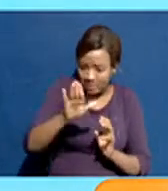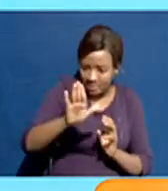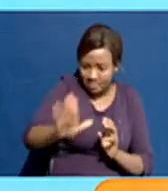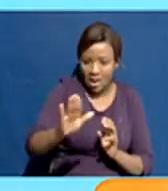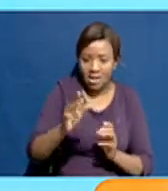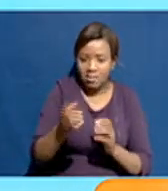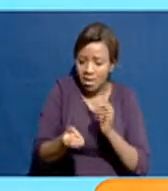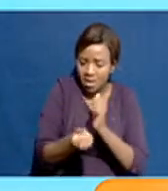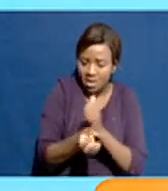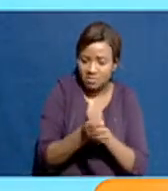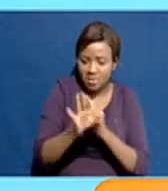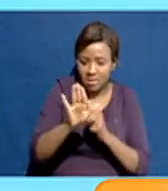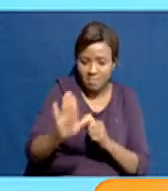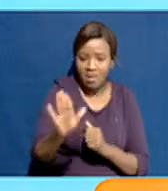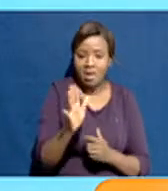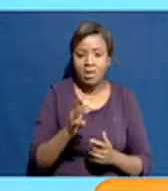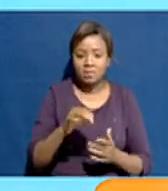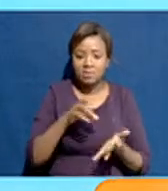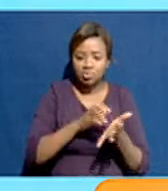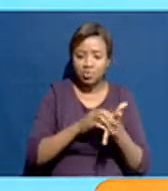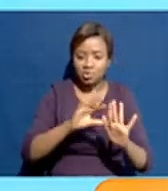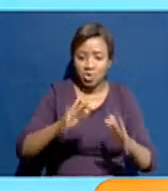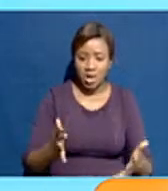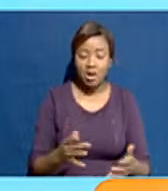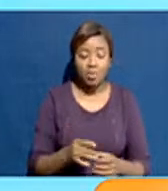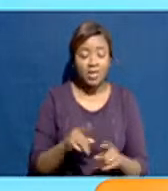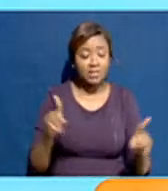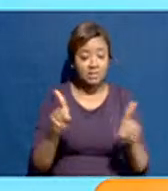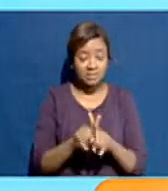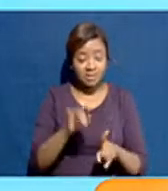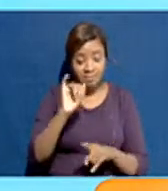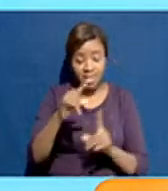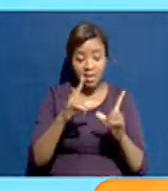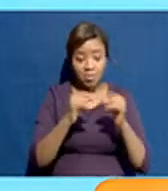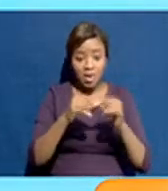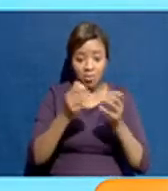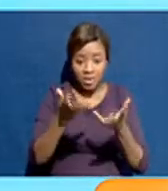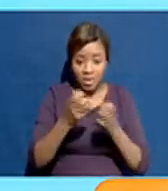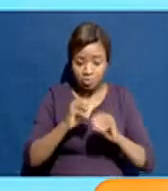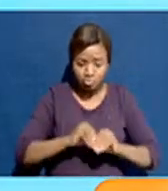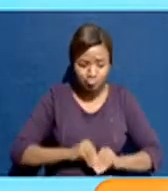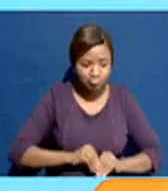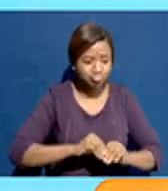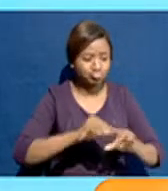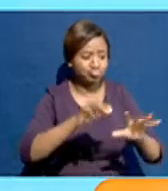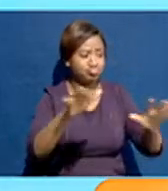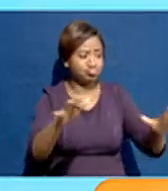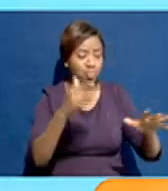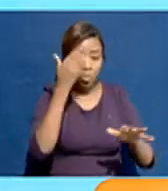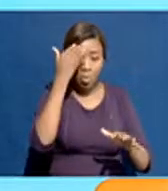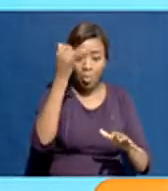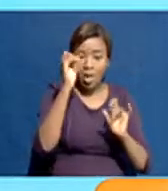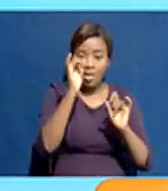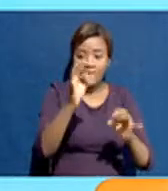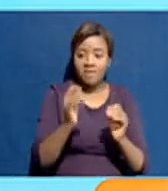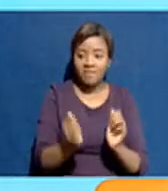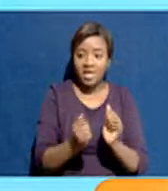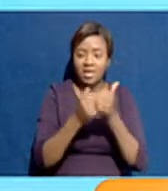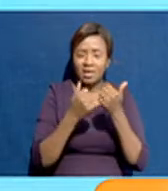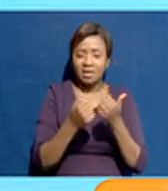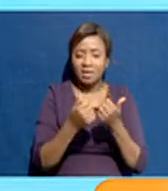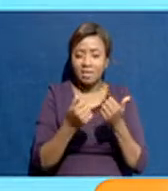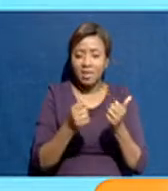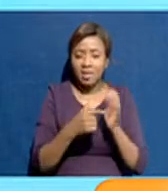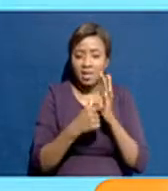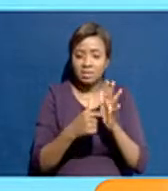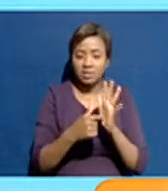And I think that's the message that we really need to pass across, because if you see, let's say for the